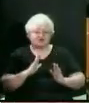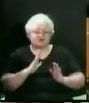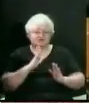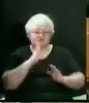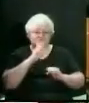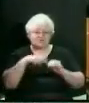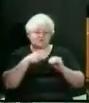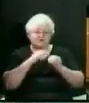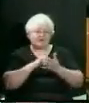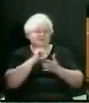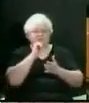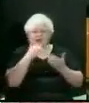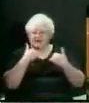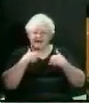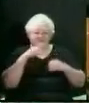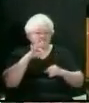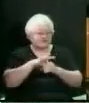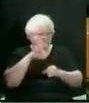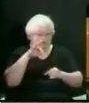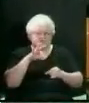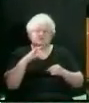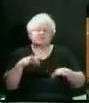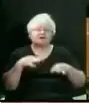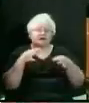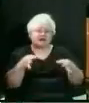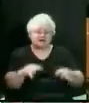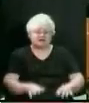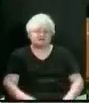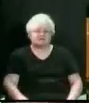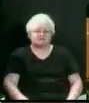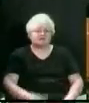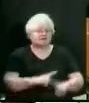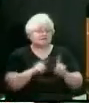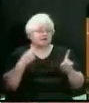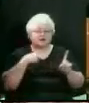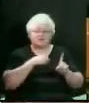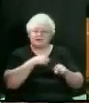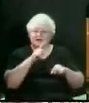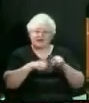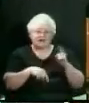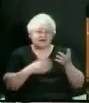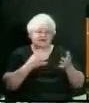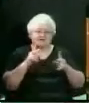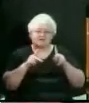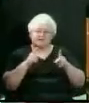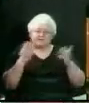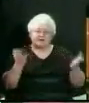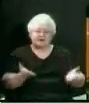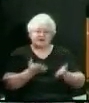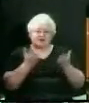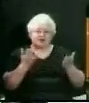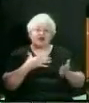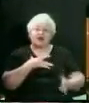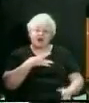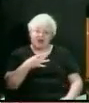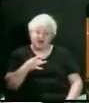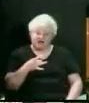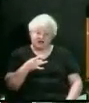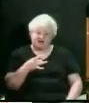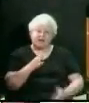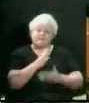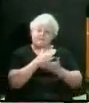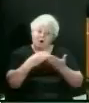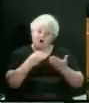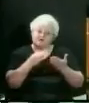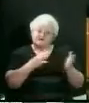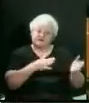didn't have the votes, so we delayed it. But we can't, there's people up here that like parts of the